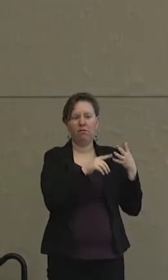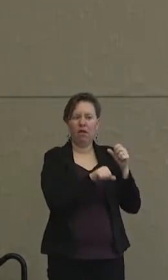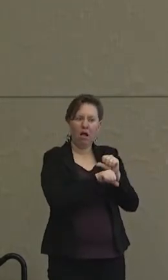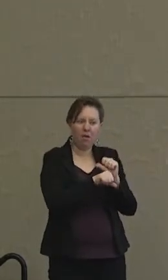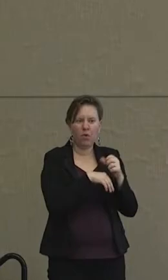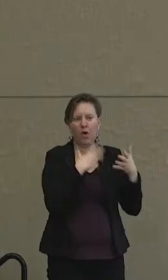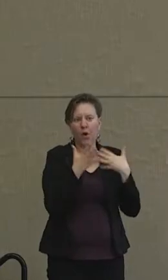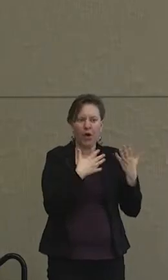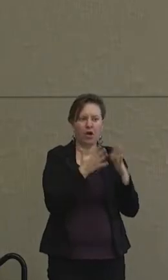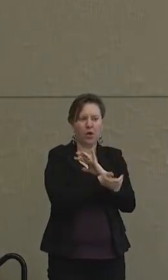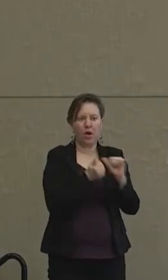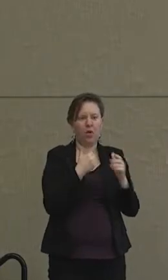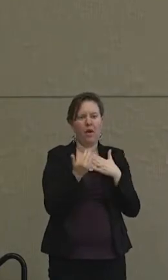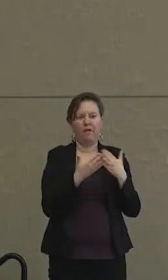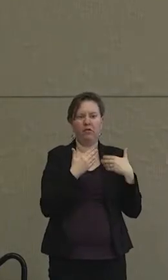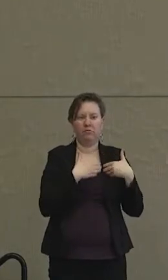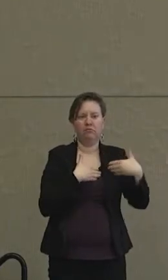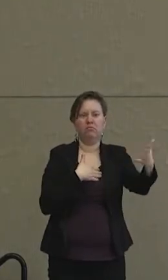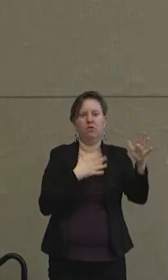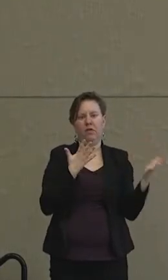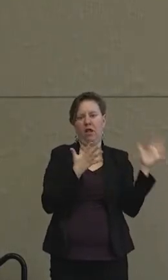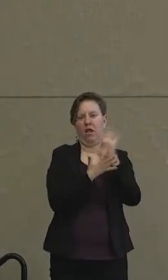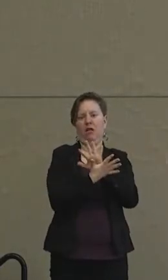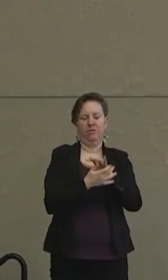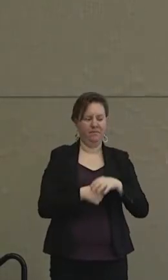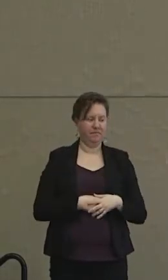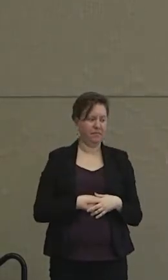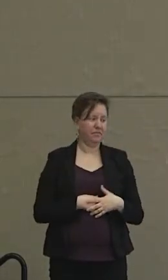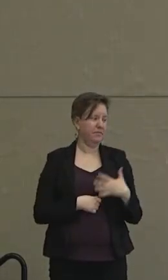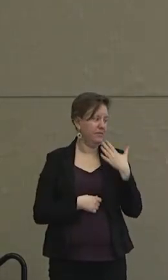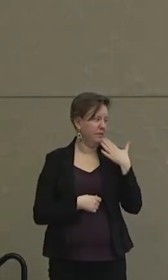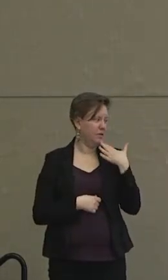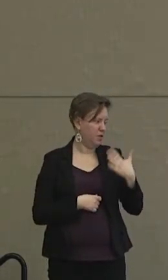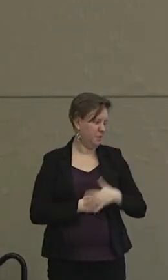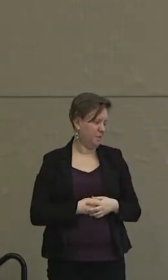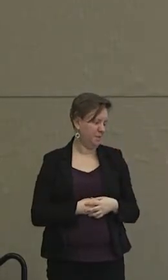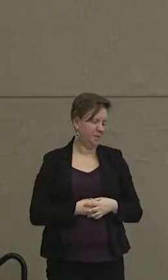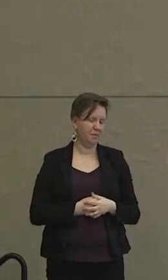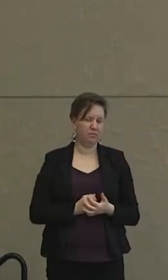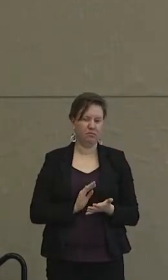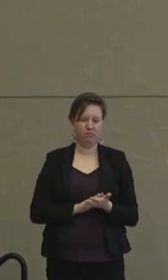tremendous forward movement that's been made. I'll stop there.